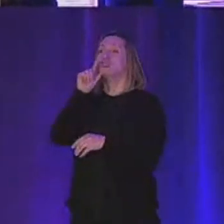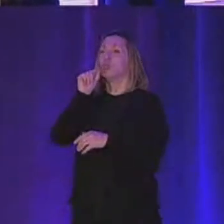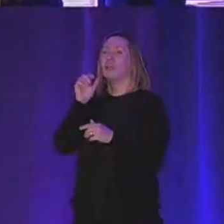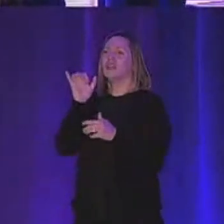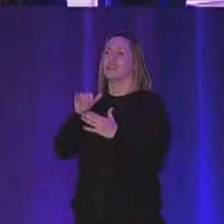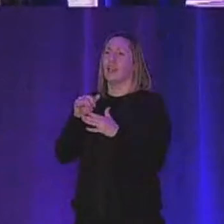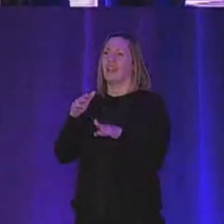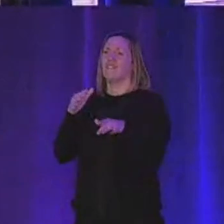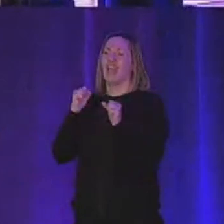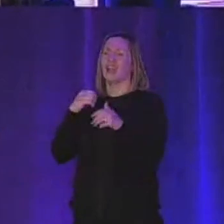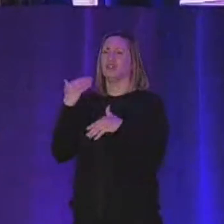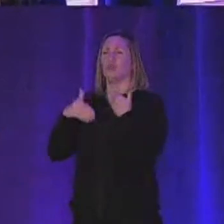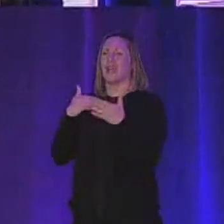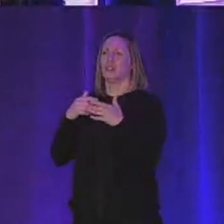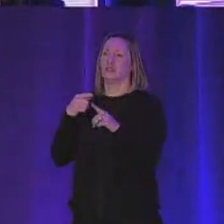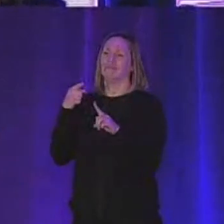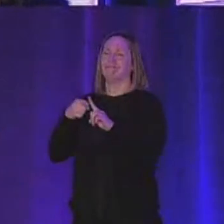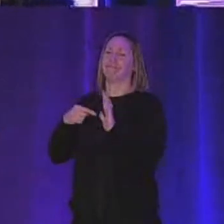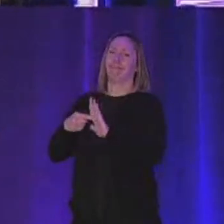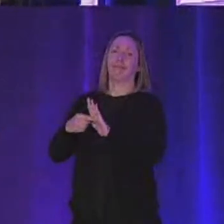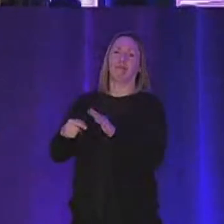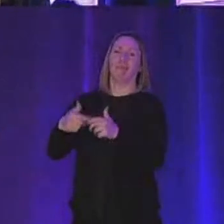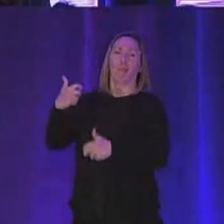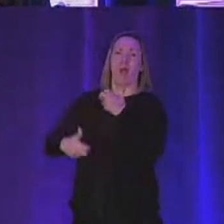fast track to problems. Anyway,